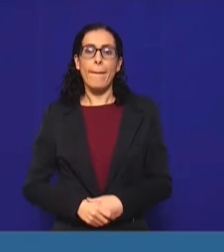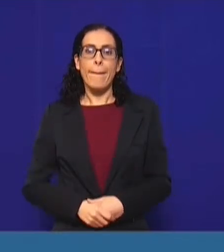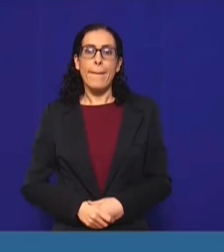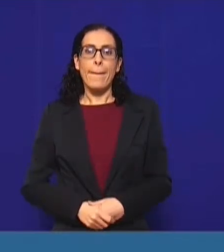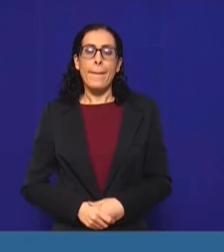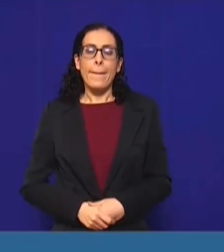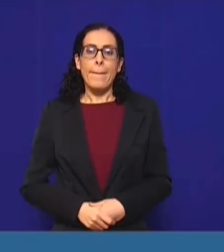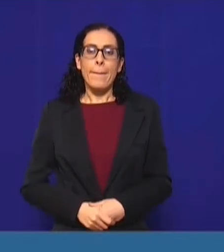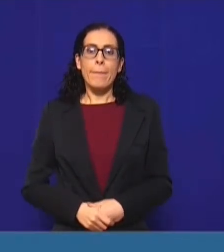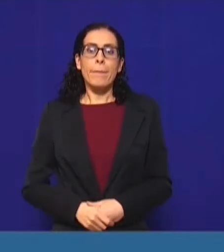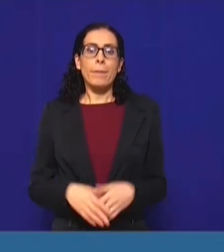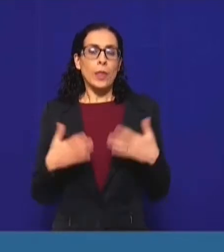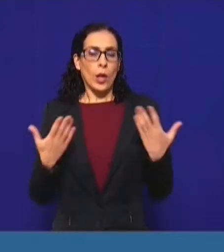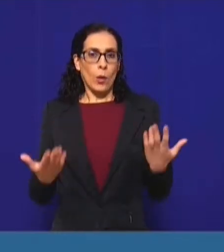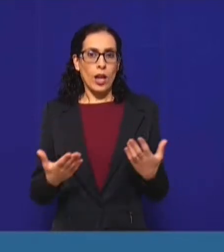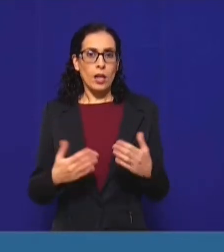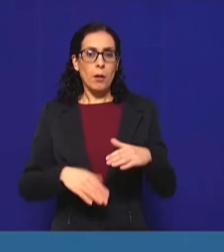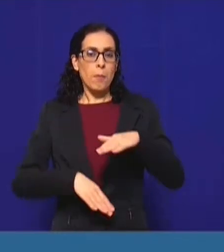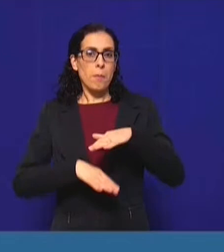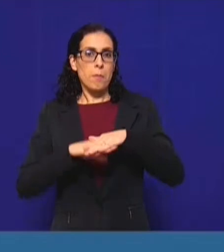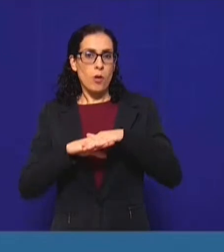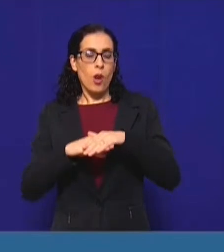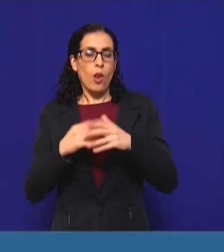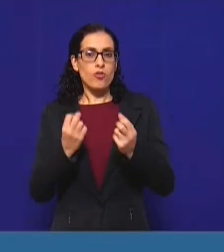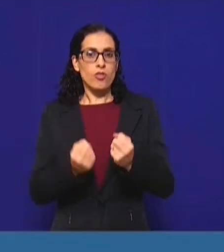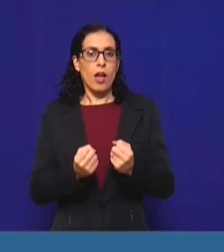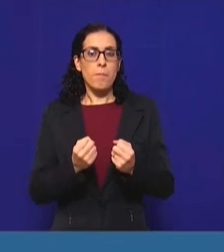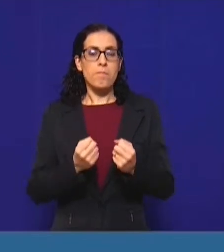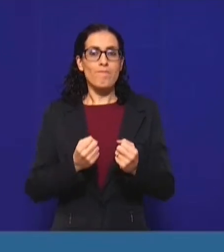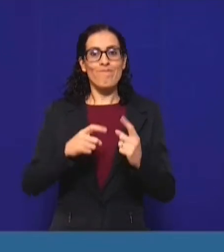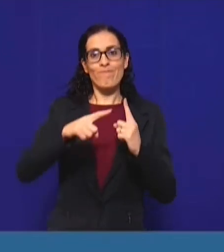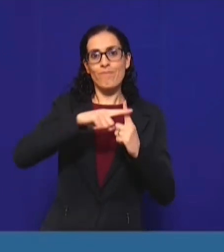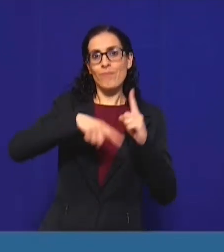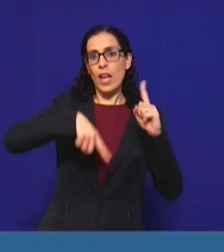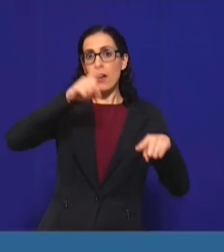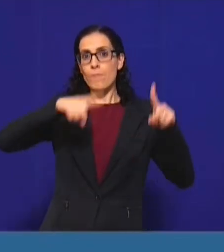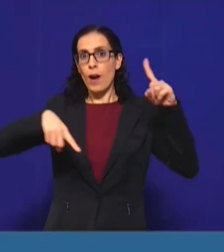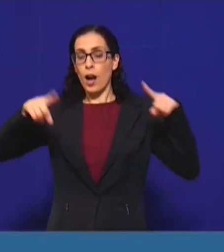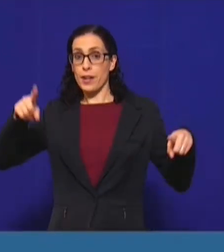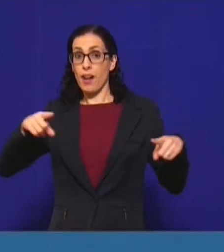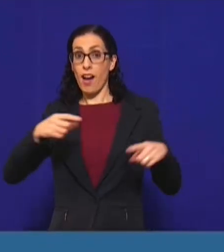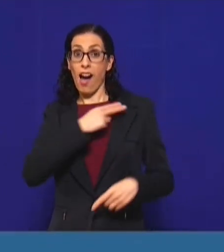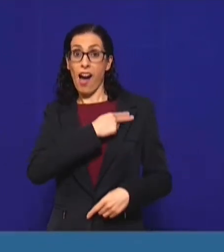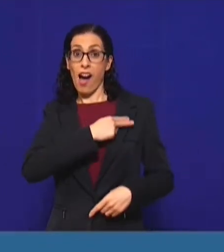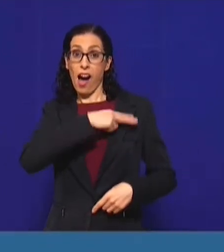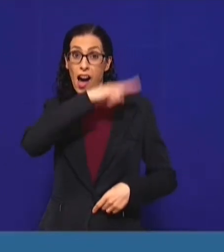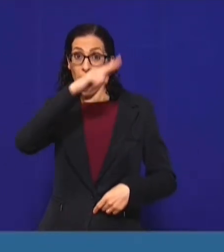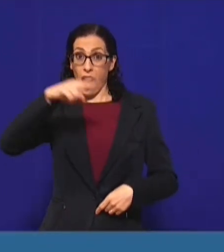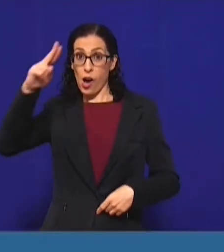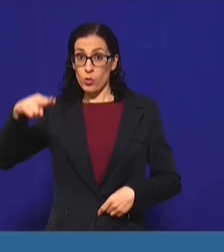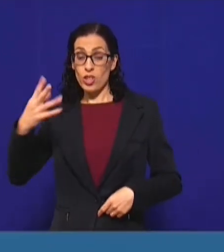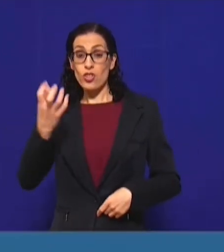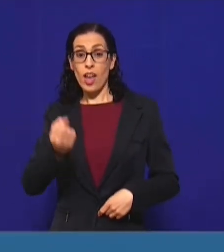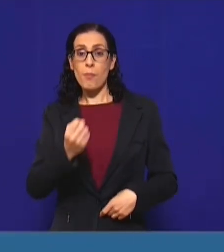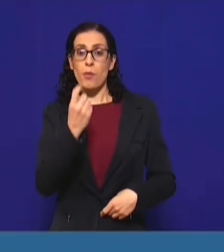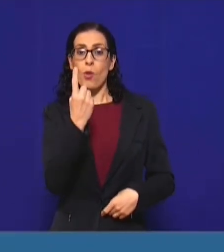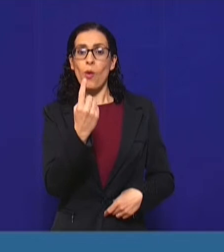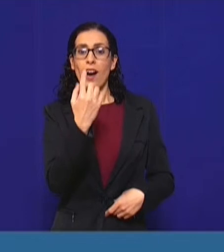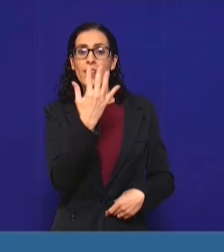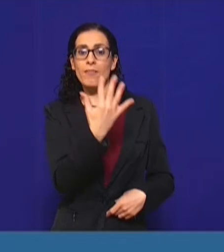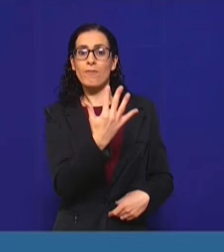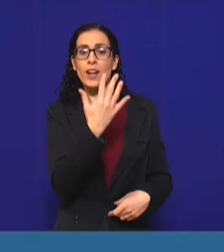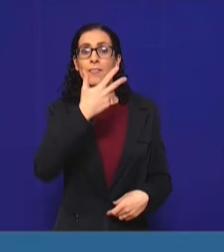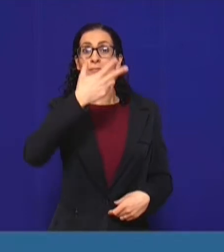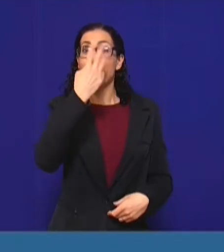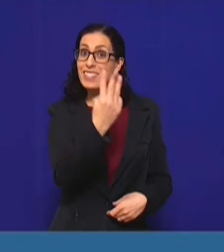Qegħdin naraw it-total ta' każijiet attivi li qiegħed ivarja f'Għawdex infatti għandna 153 cases li huma